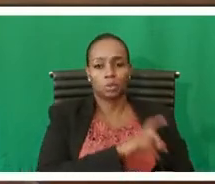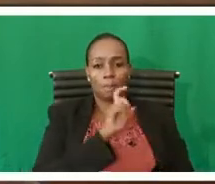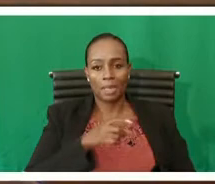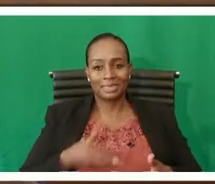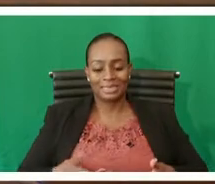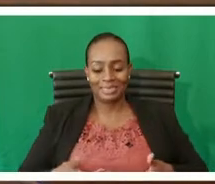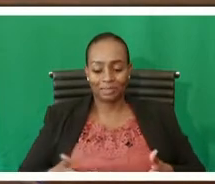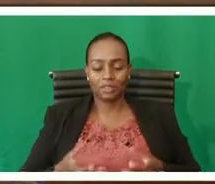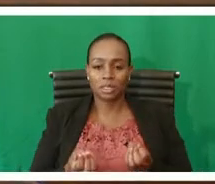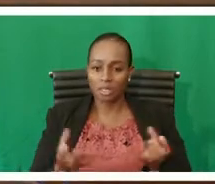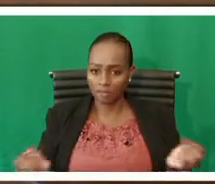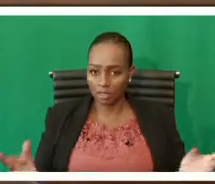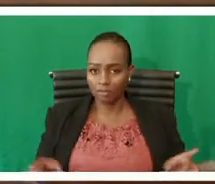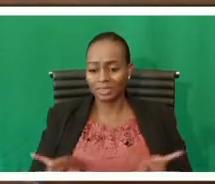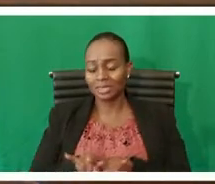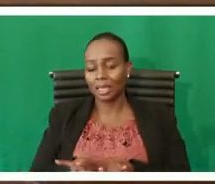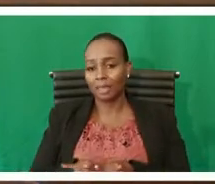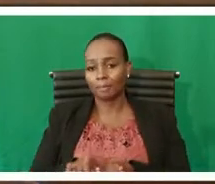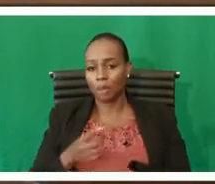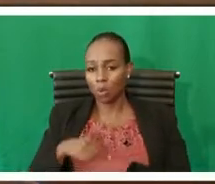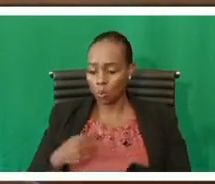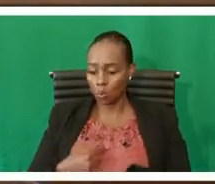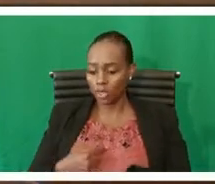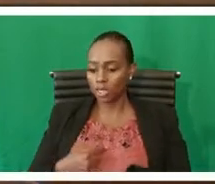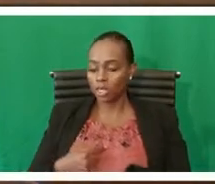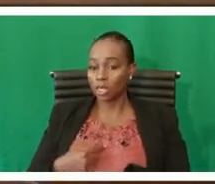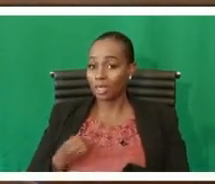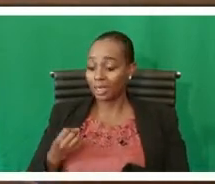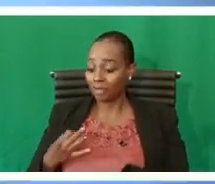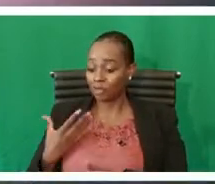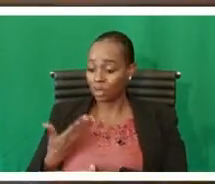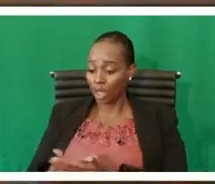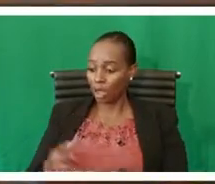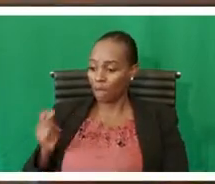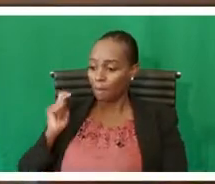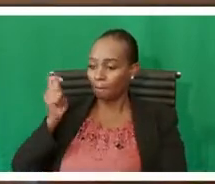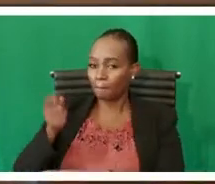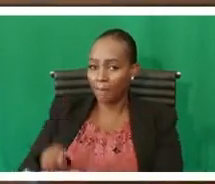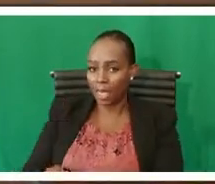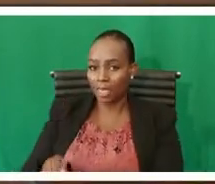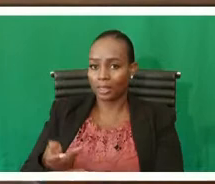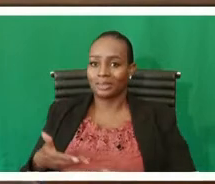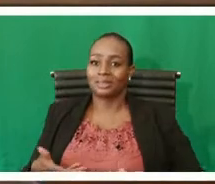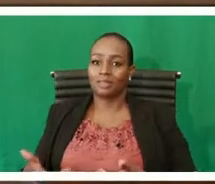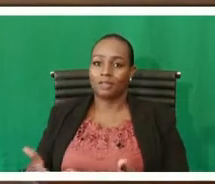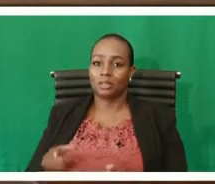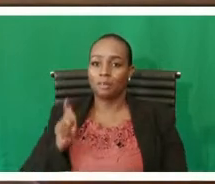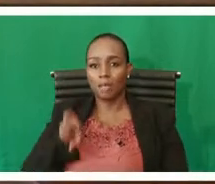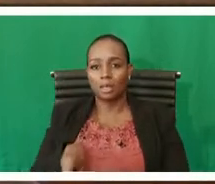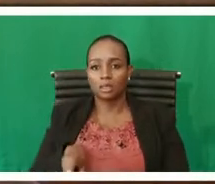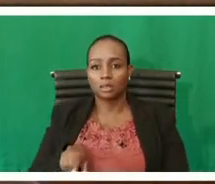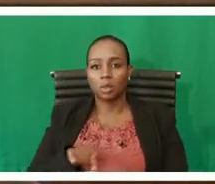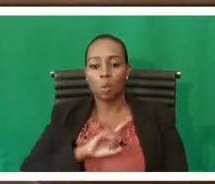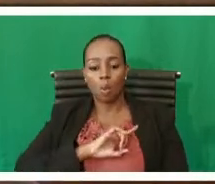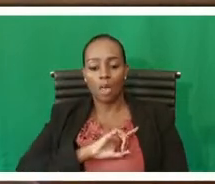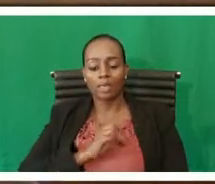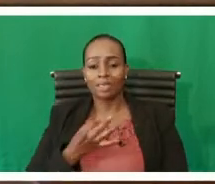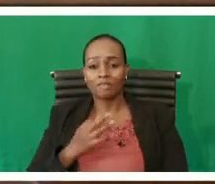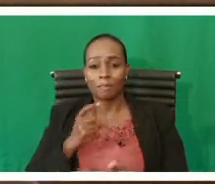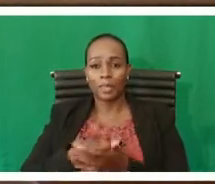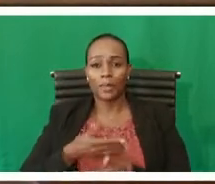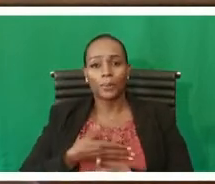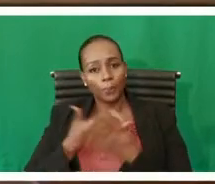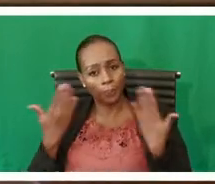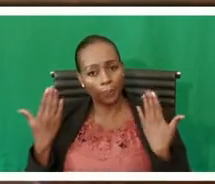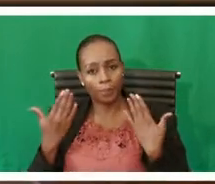hlokahalang le rona ba gona ho patala ditshebeletso ha re pataleng ho bane ha re sa patale ditshebeletso batho ba